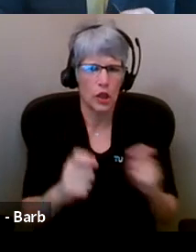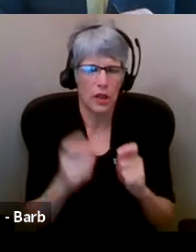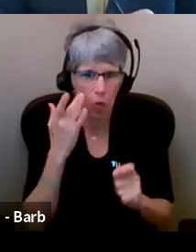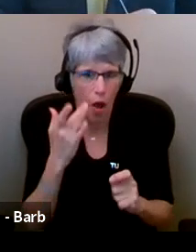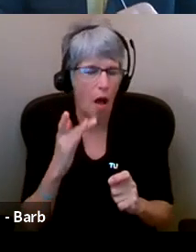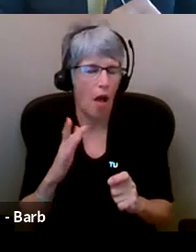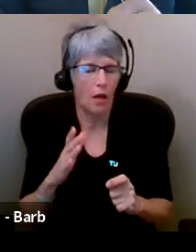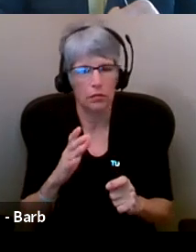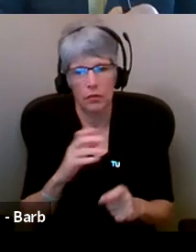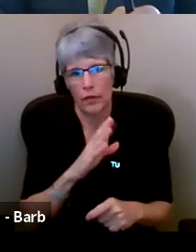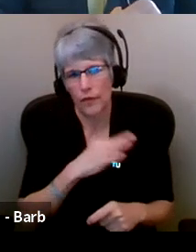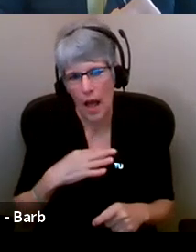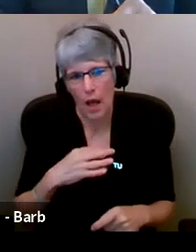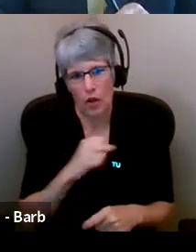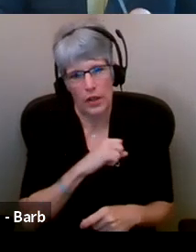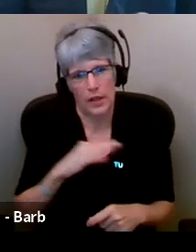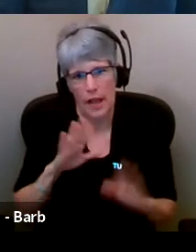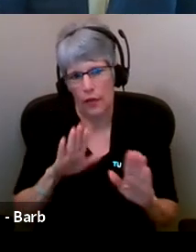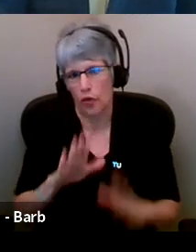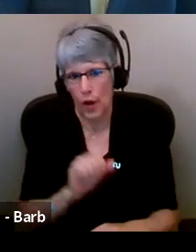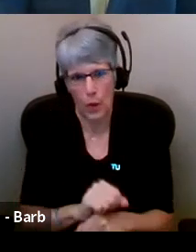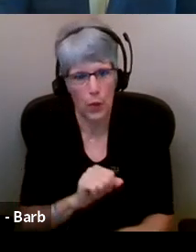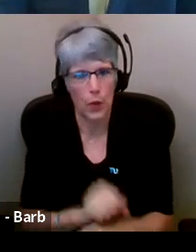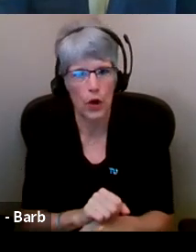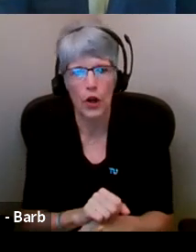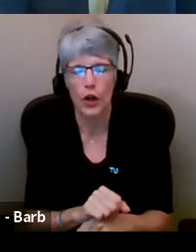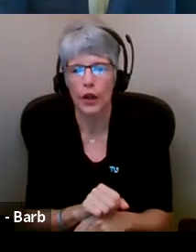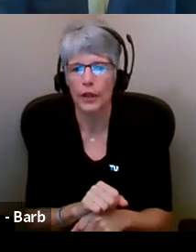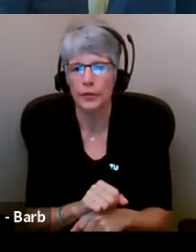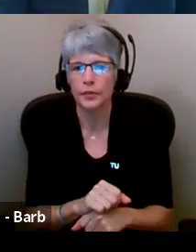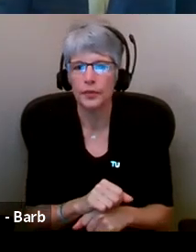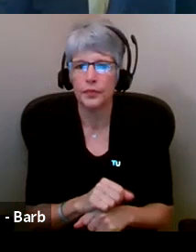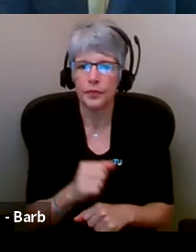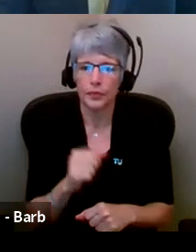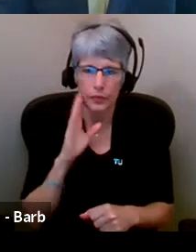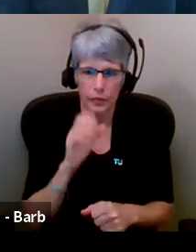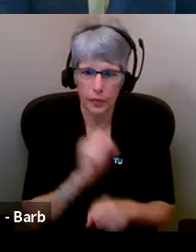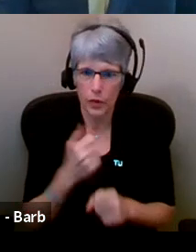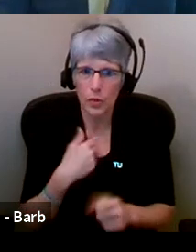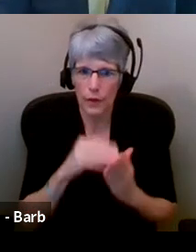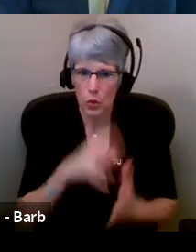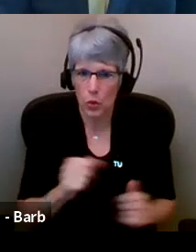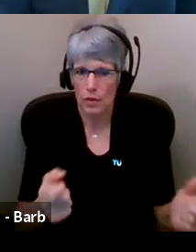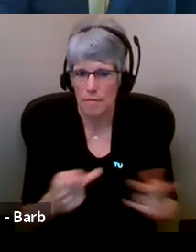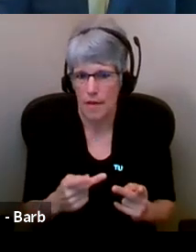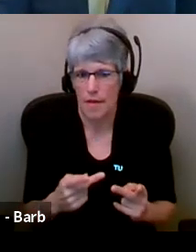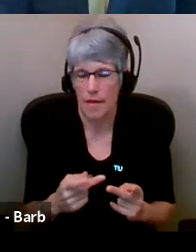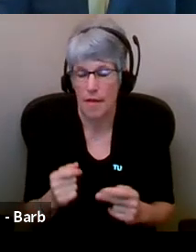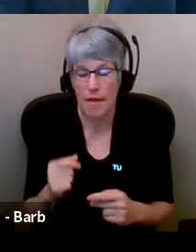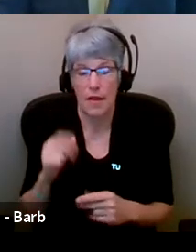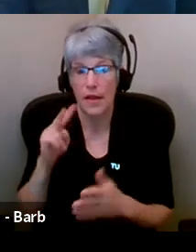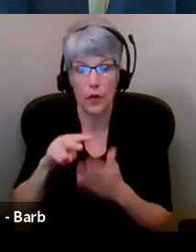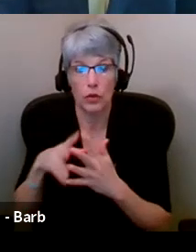staff working in terms of having the students return. And if you take a look nationally,